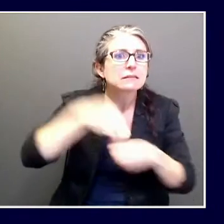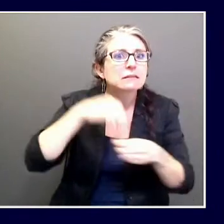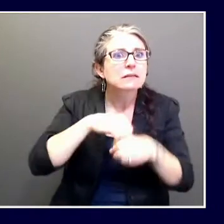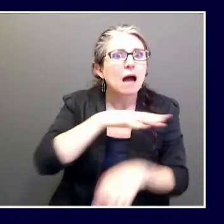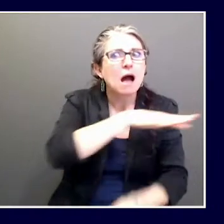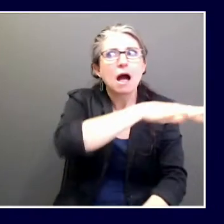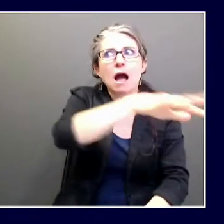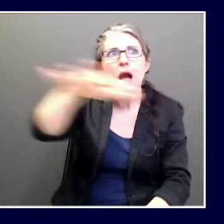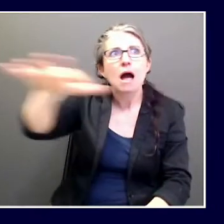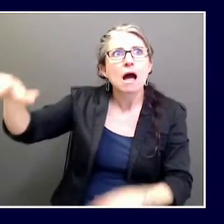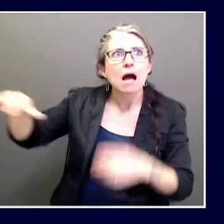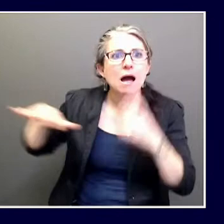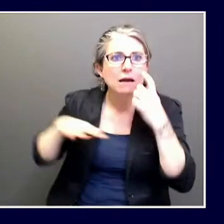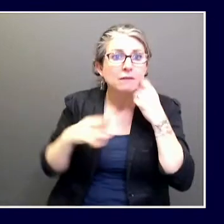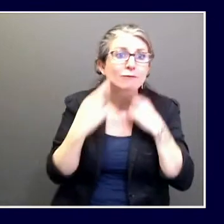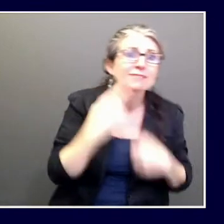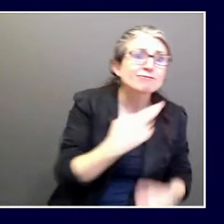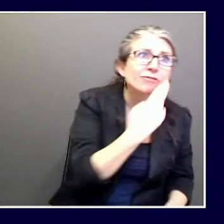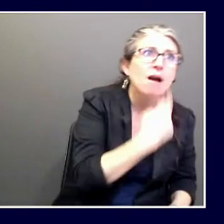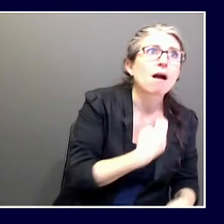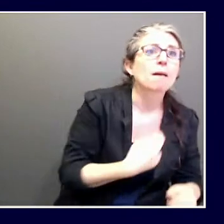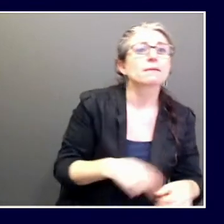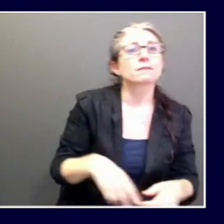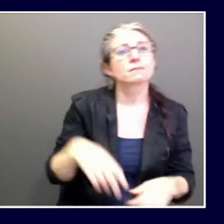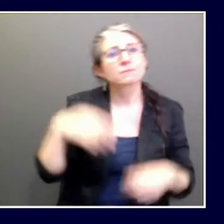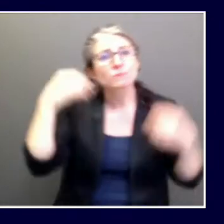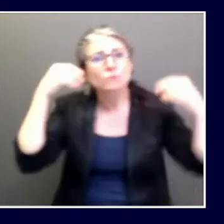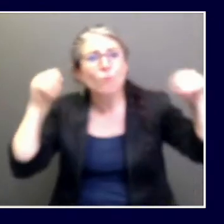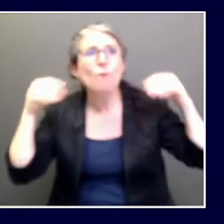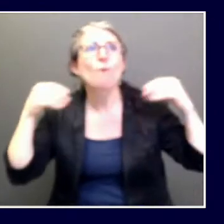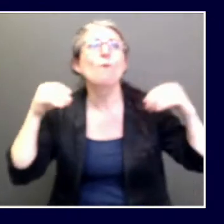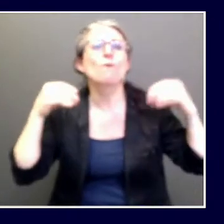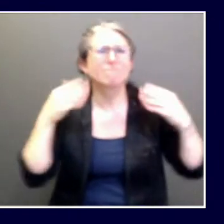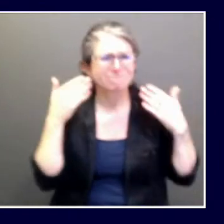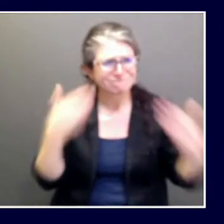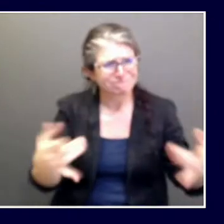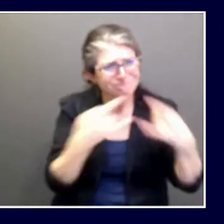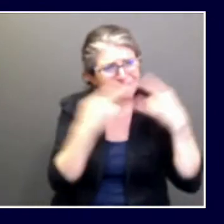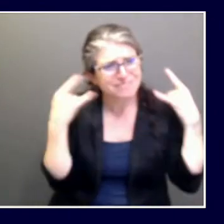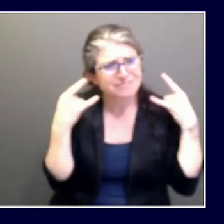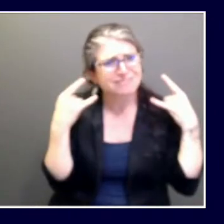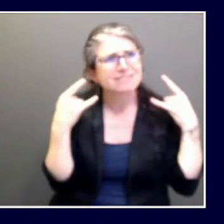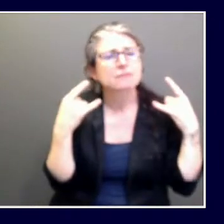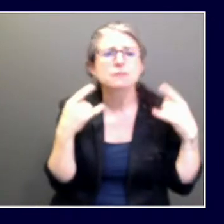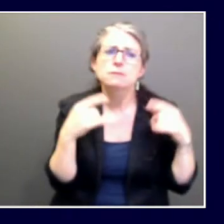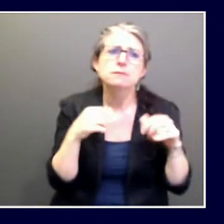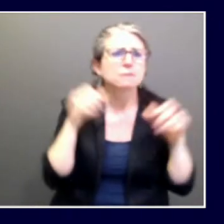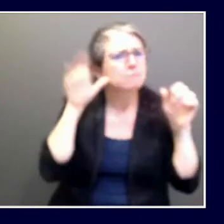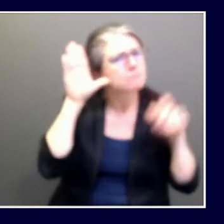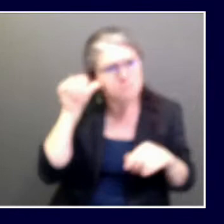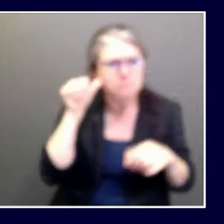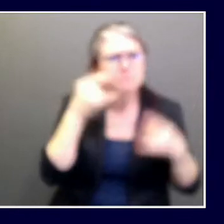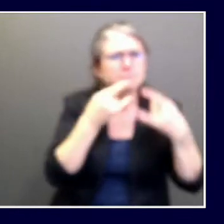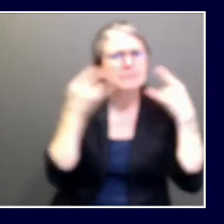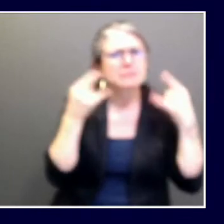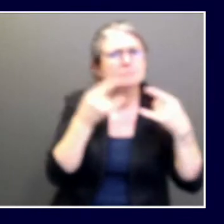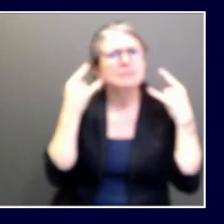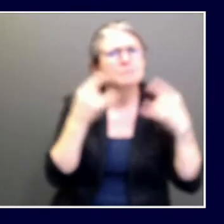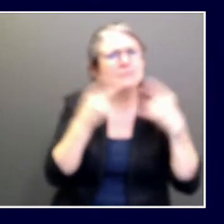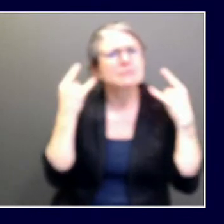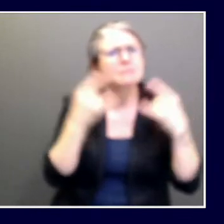of some of those core things, like wearing a mask, has not diminished, even in light of these newer variants like